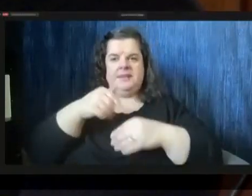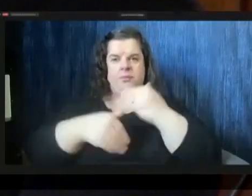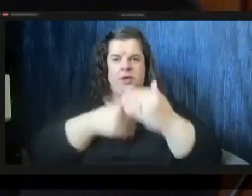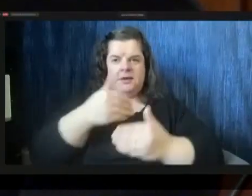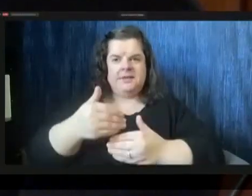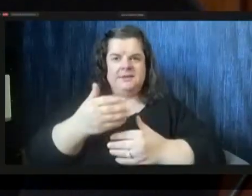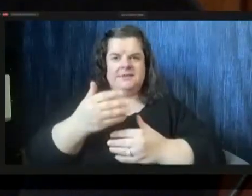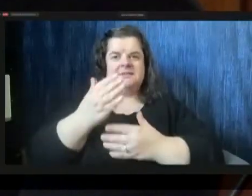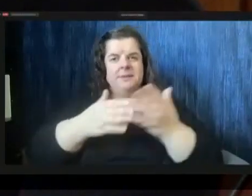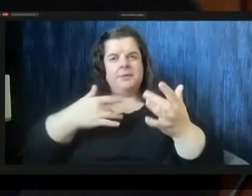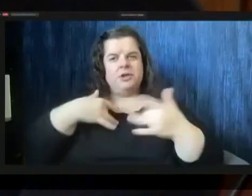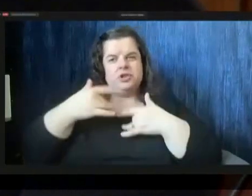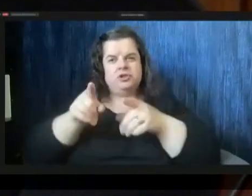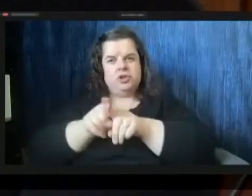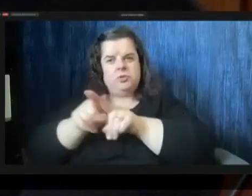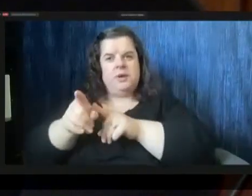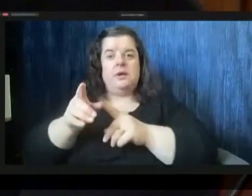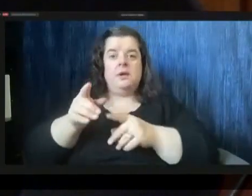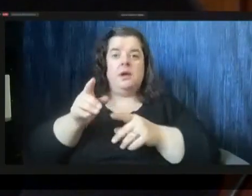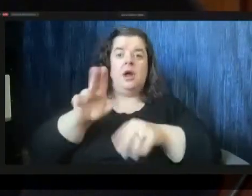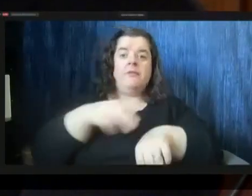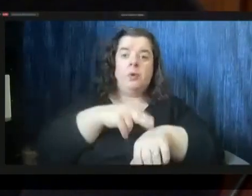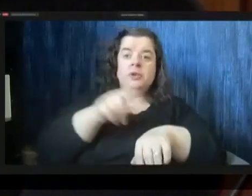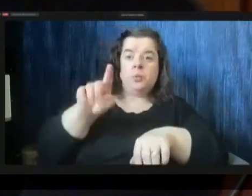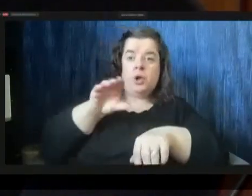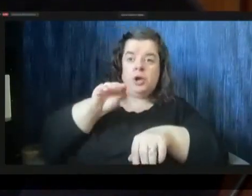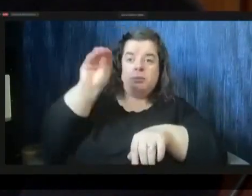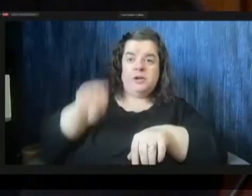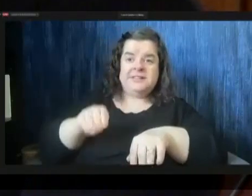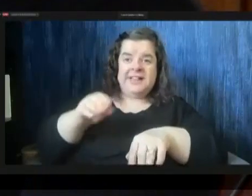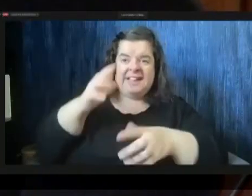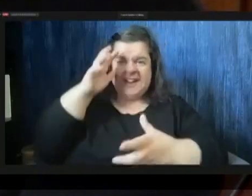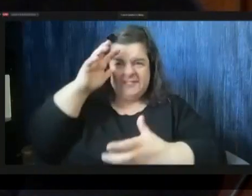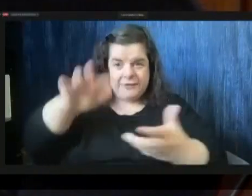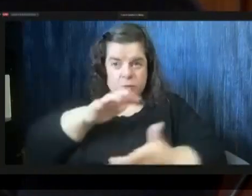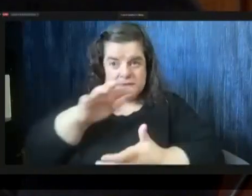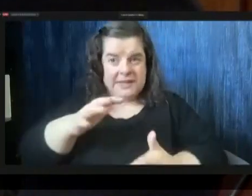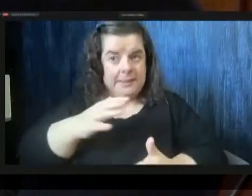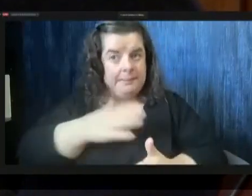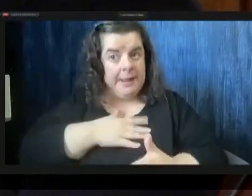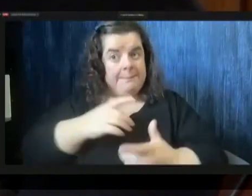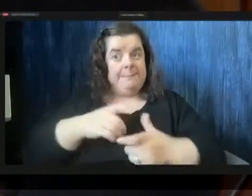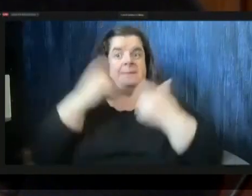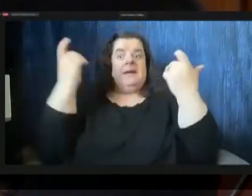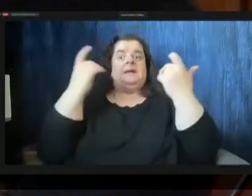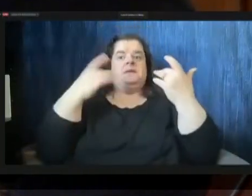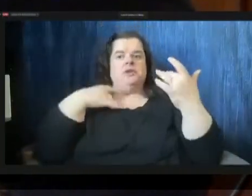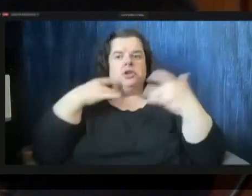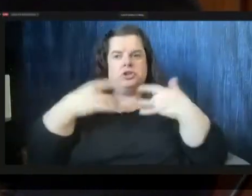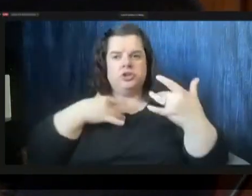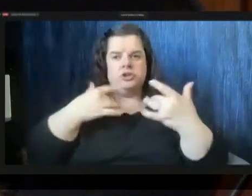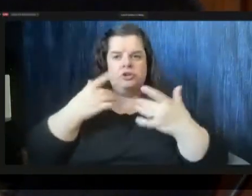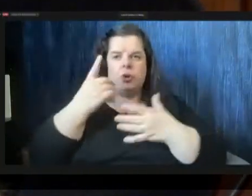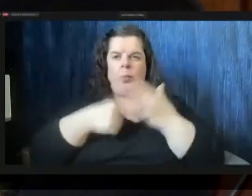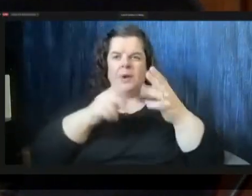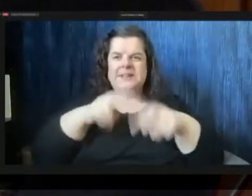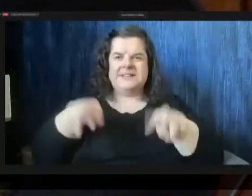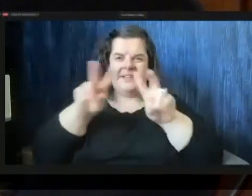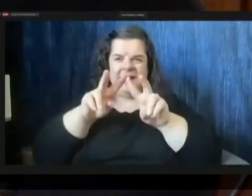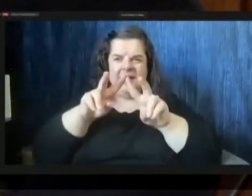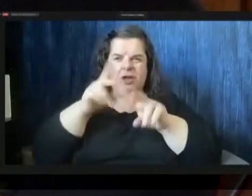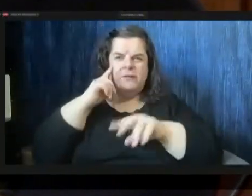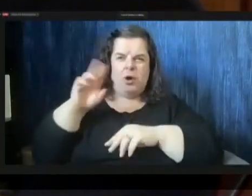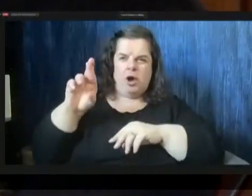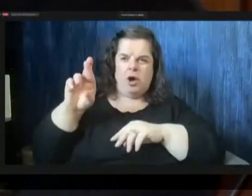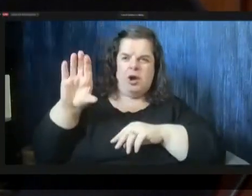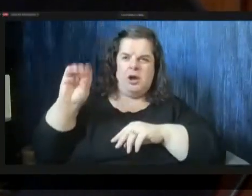then, of course, it is 100% confusing, and this is perhaps my greatest concern, is what is the value of an RCO